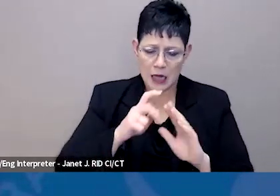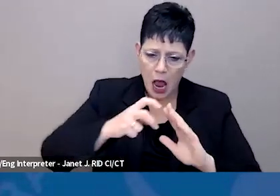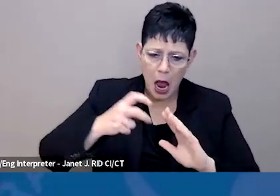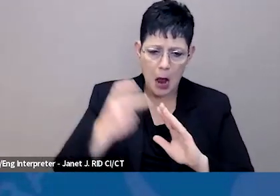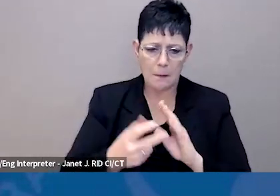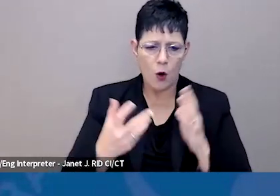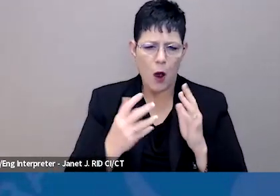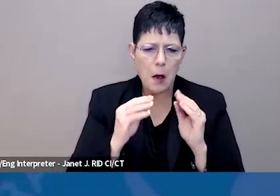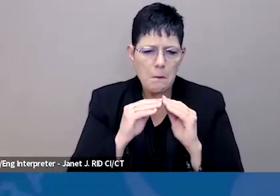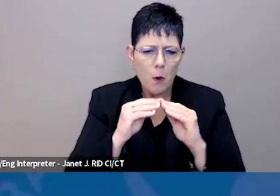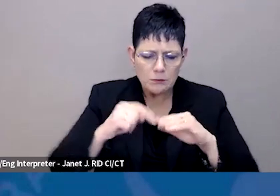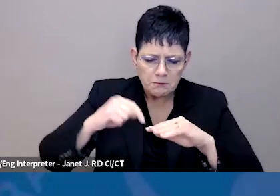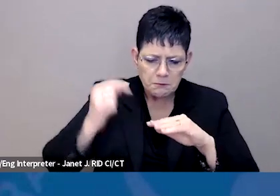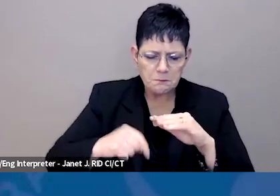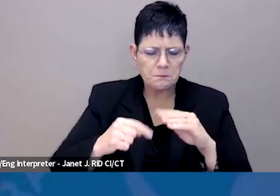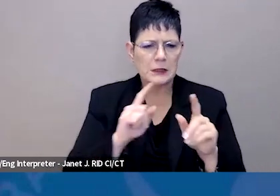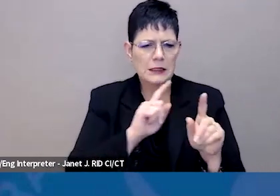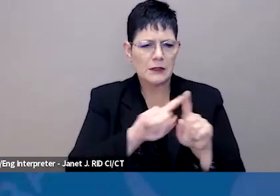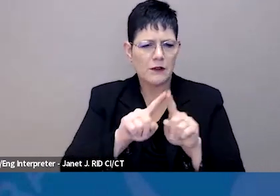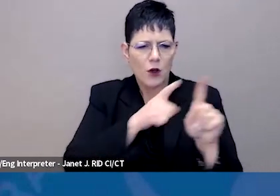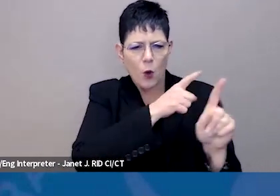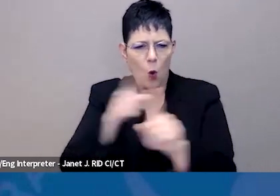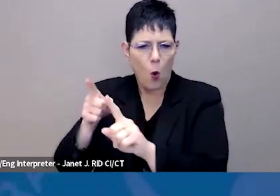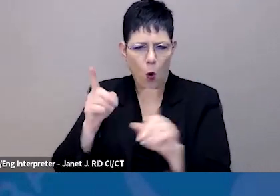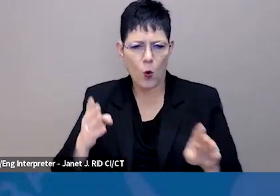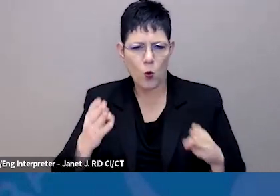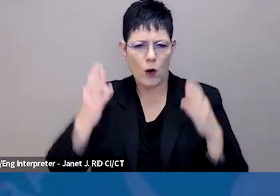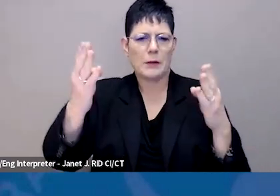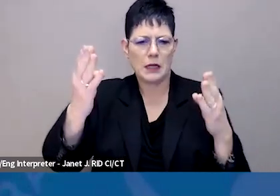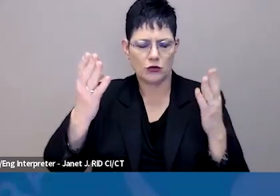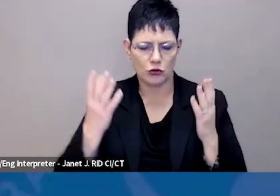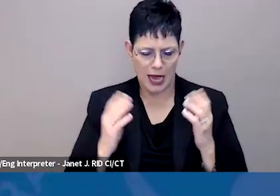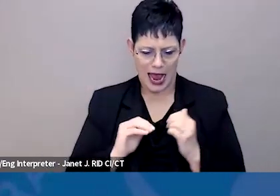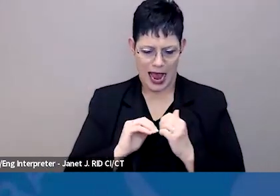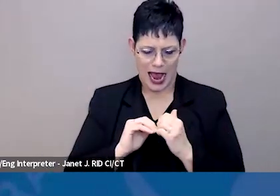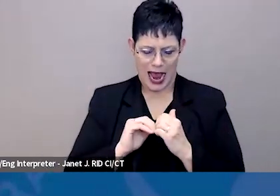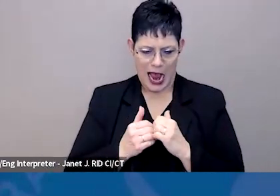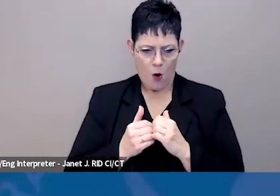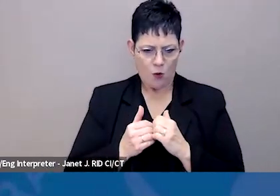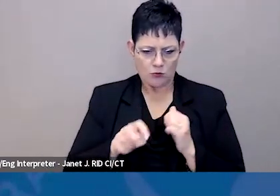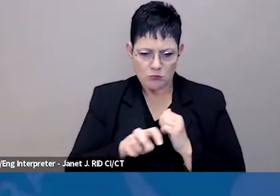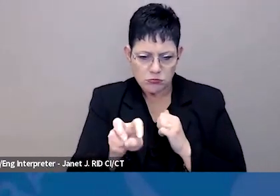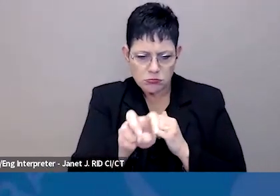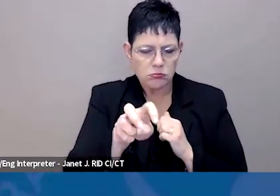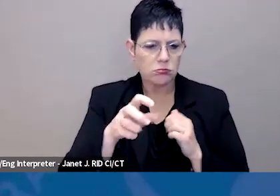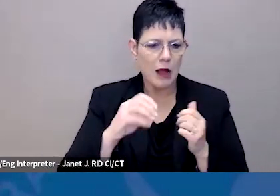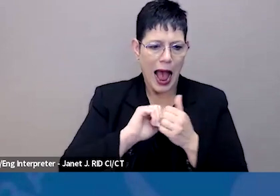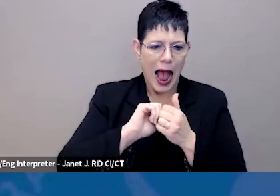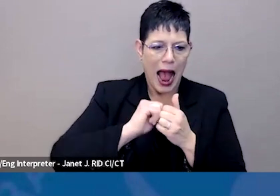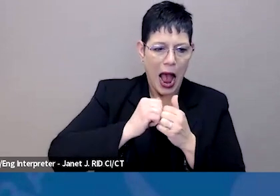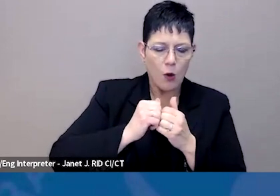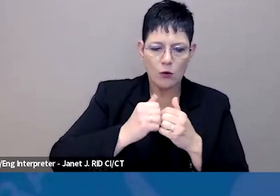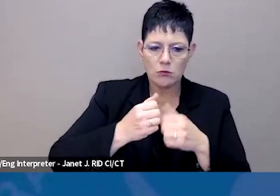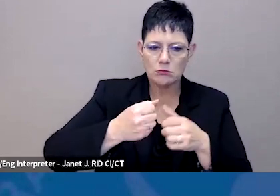a little more deeply some of the other goals and recommendations and where can we take them, where can we build them out, how can we expand